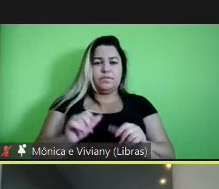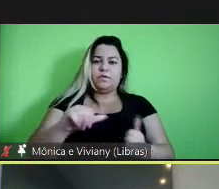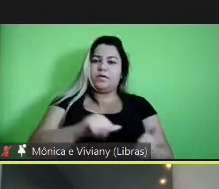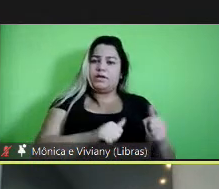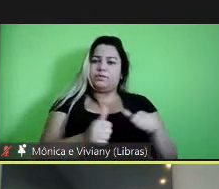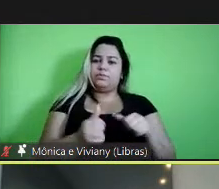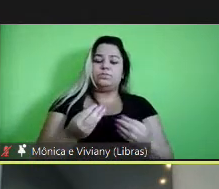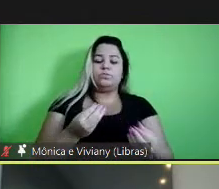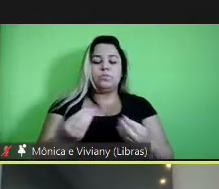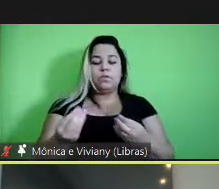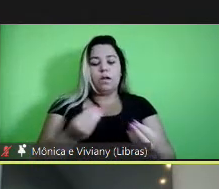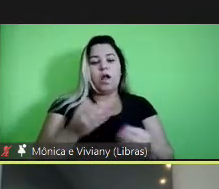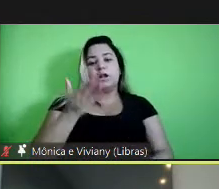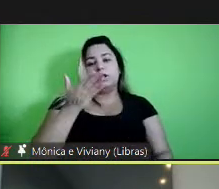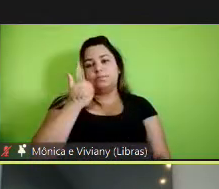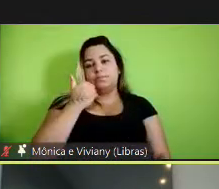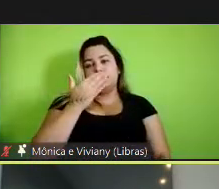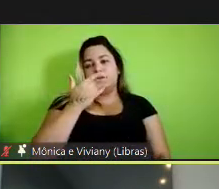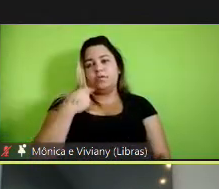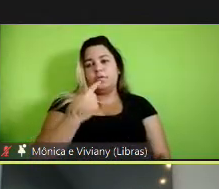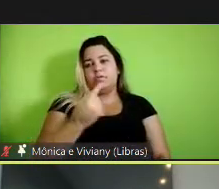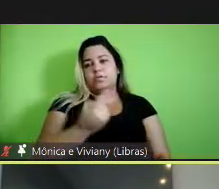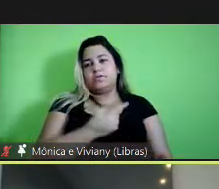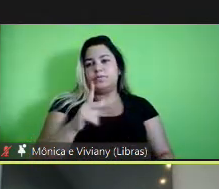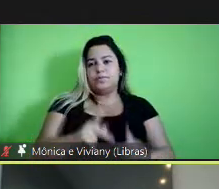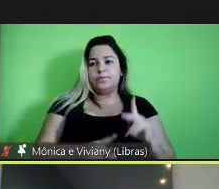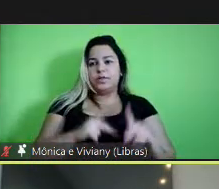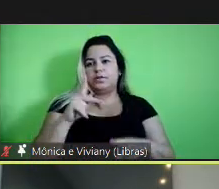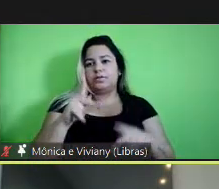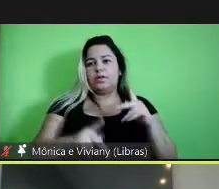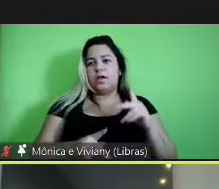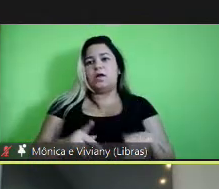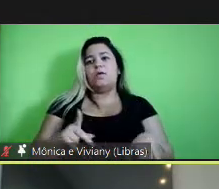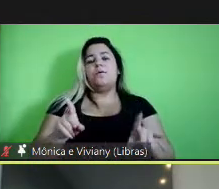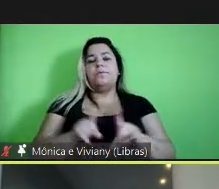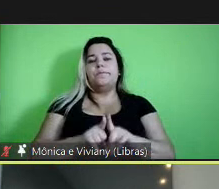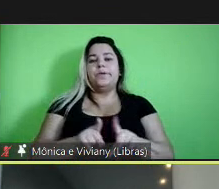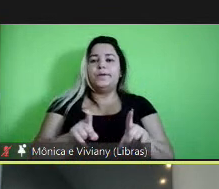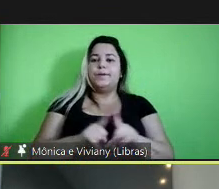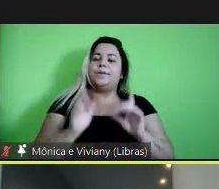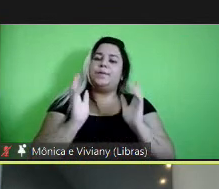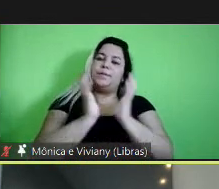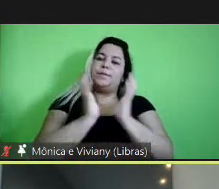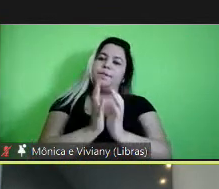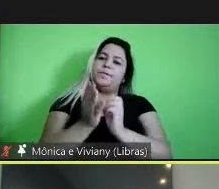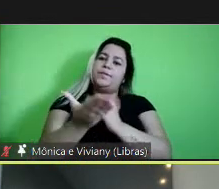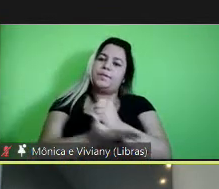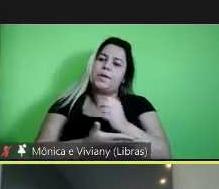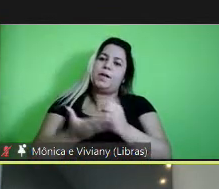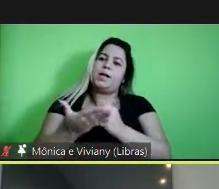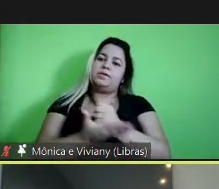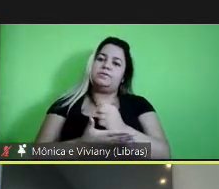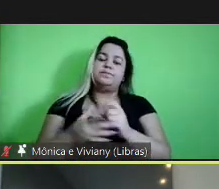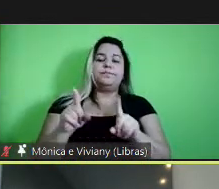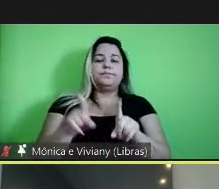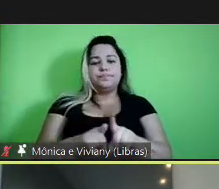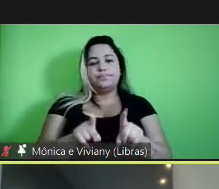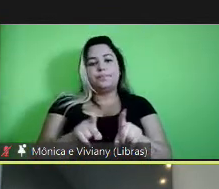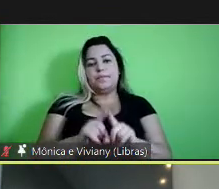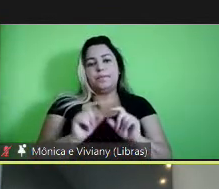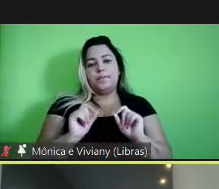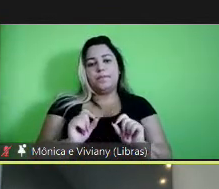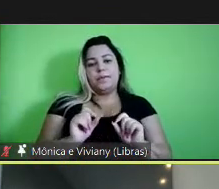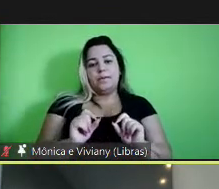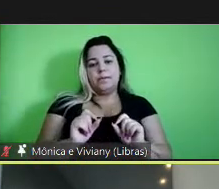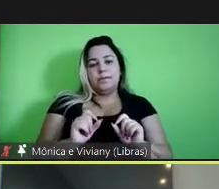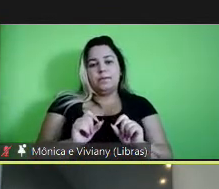would help us to assess better these issues. And besides